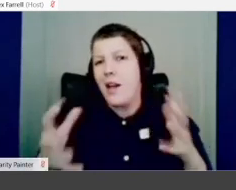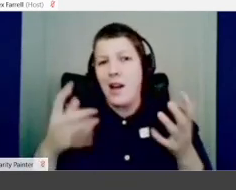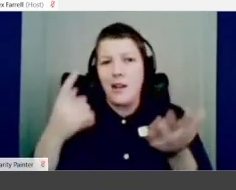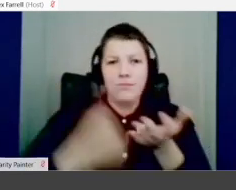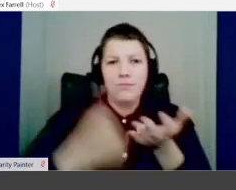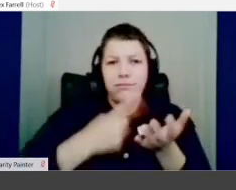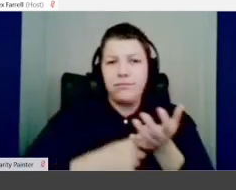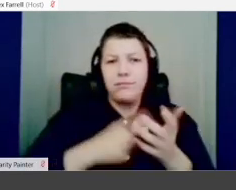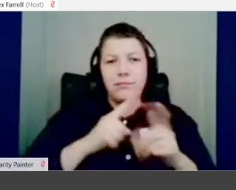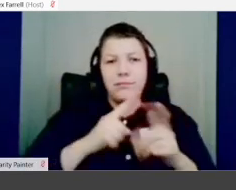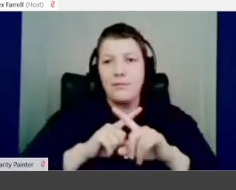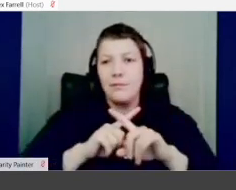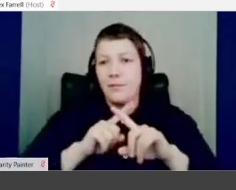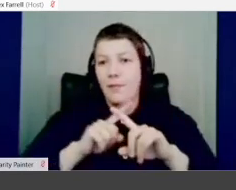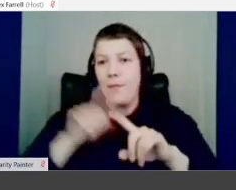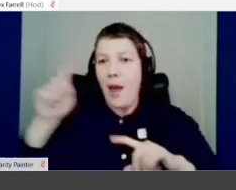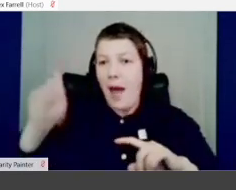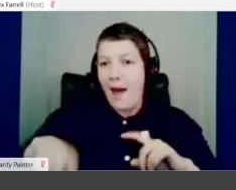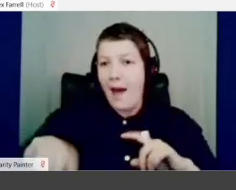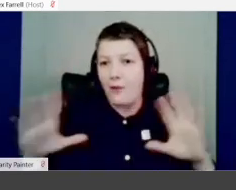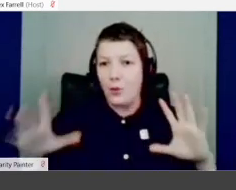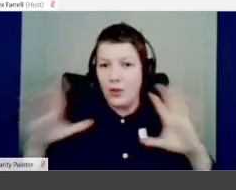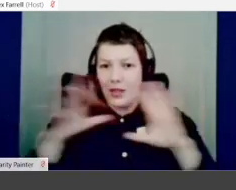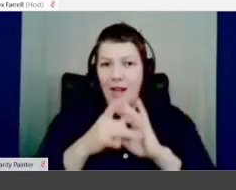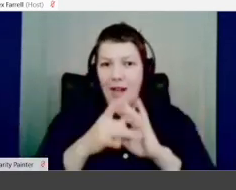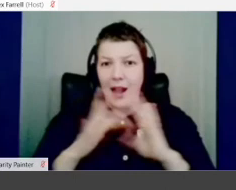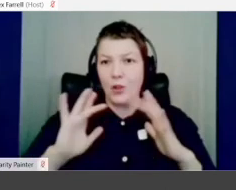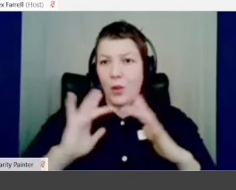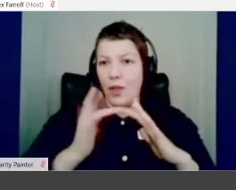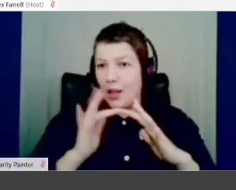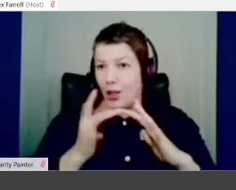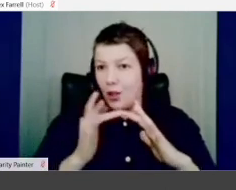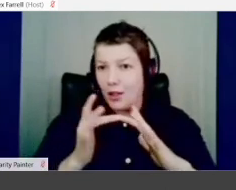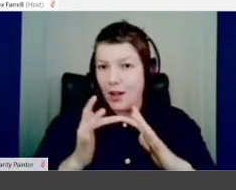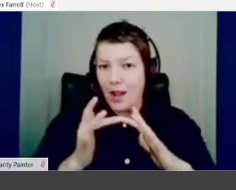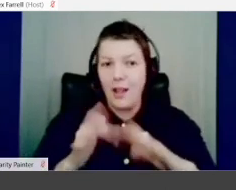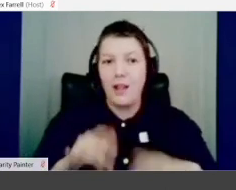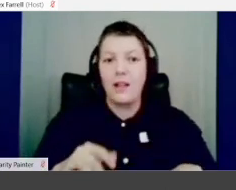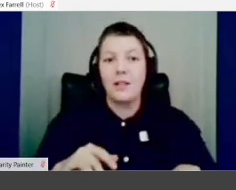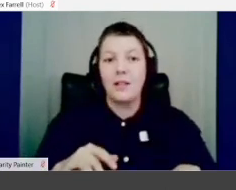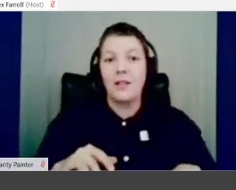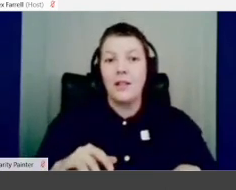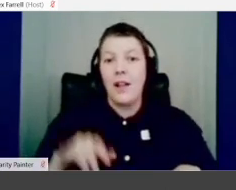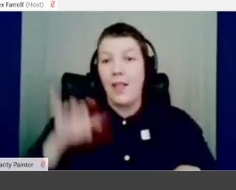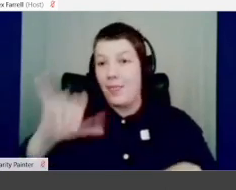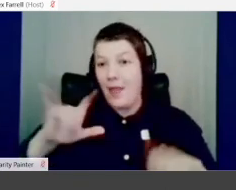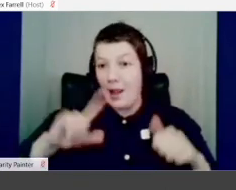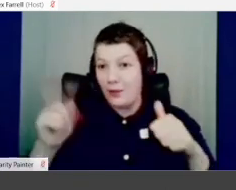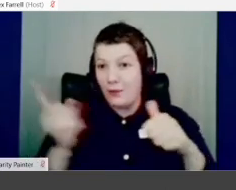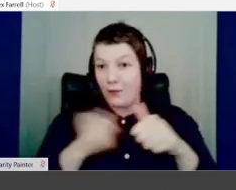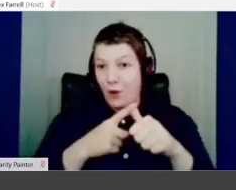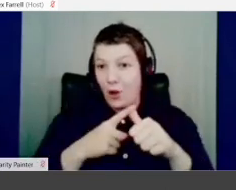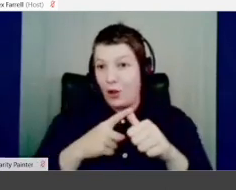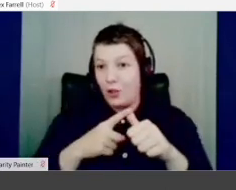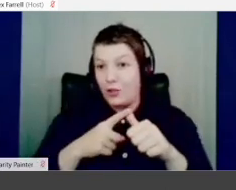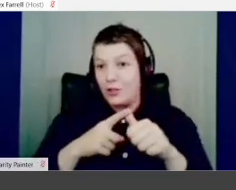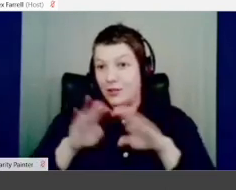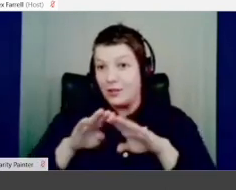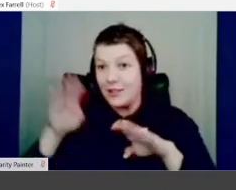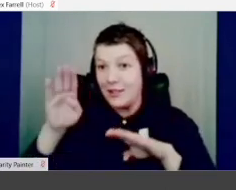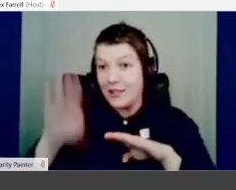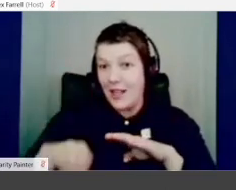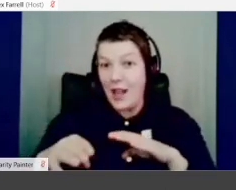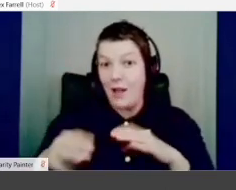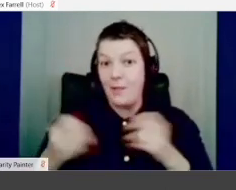connect to the internet. Like, that's step 0. And people don't think of that as being an issue because